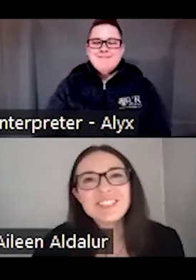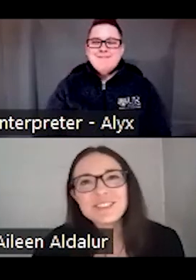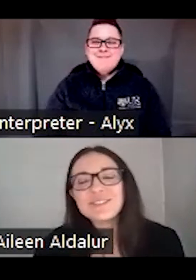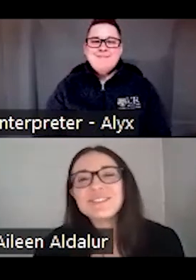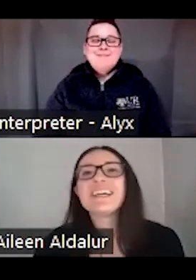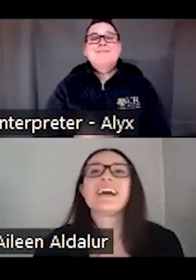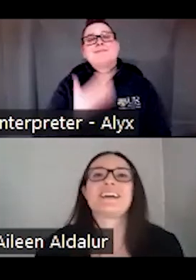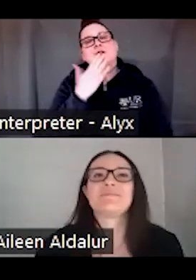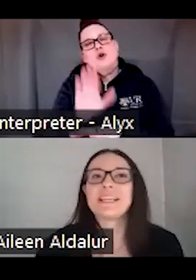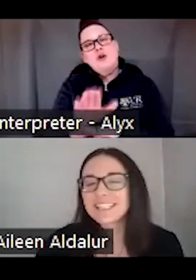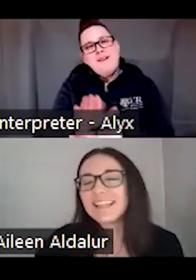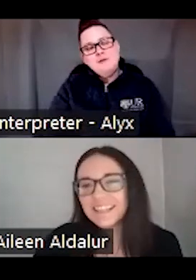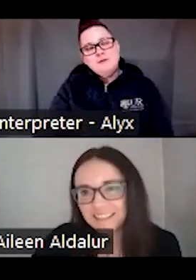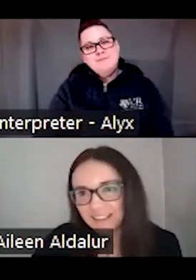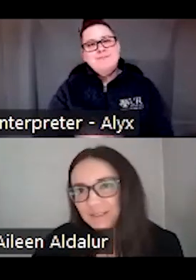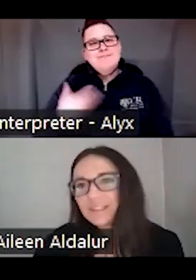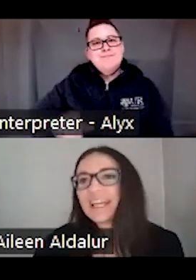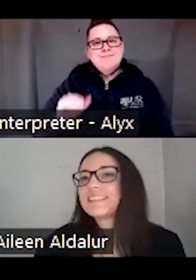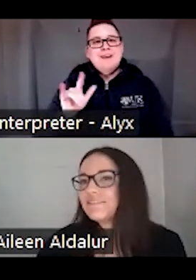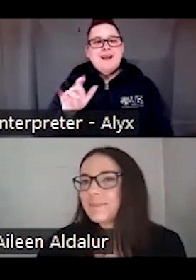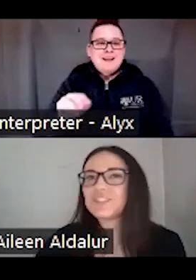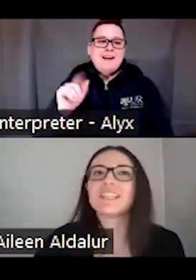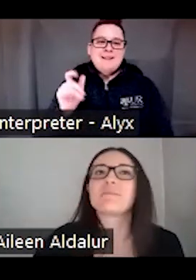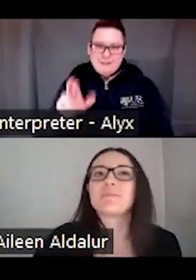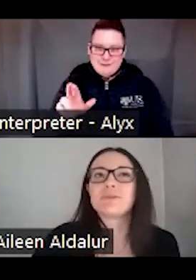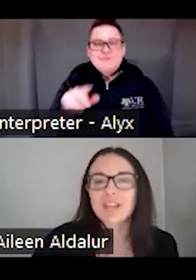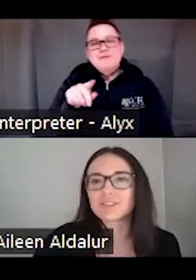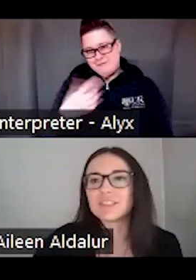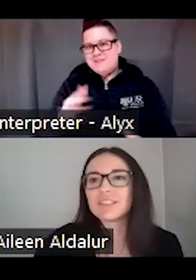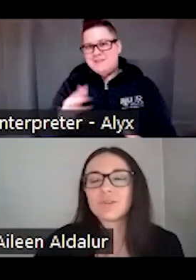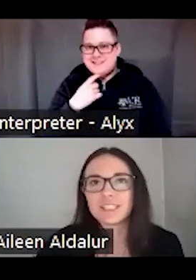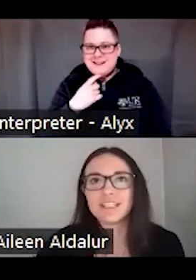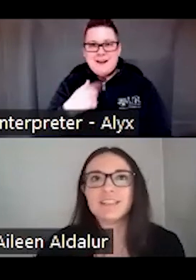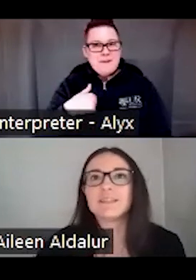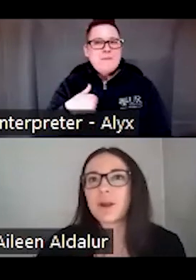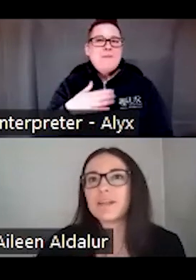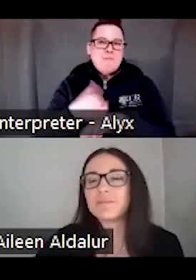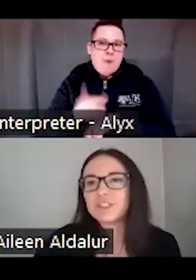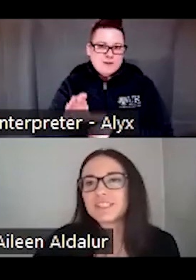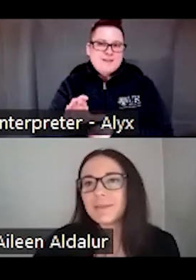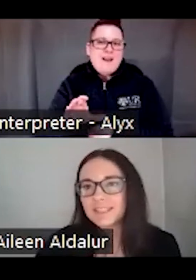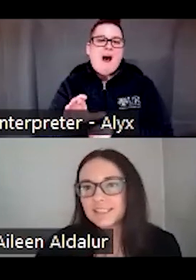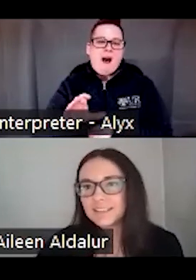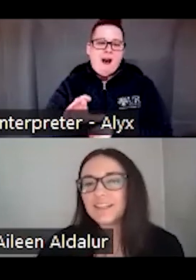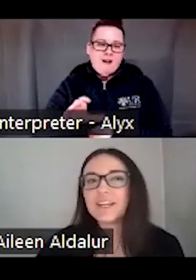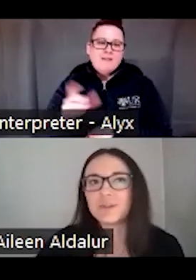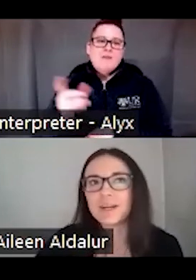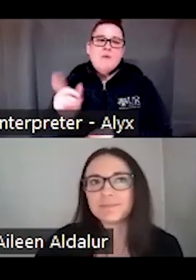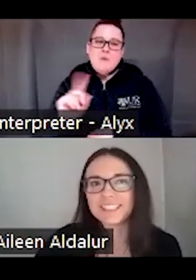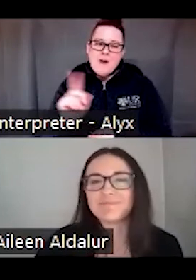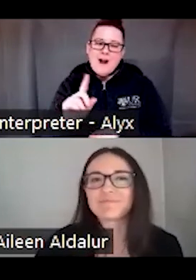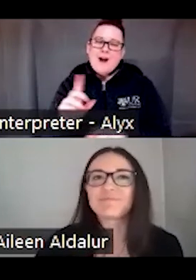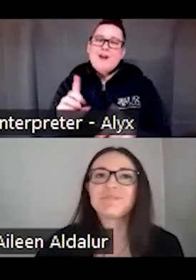Good afternoon. My name is Aileen Aldalur. Like Steve mentioned, I'm a postdoctoral associate in the Department of Emergency Medicine here